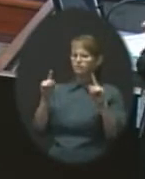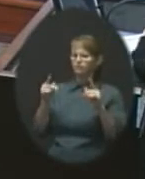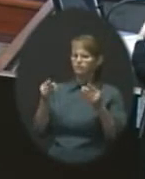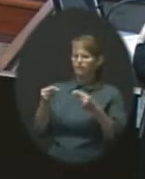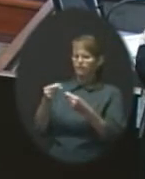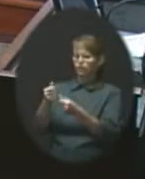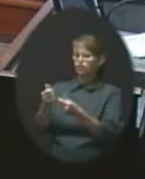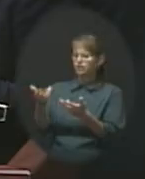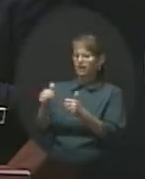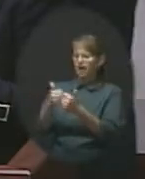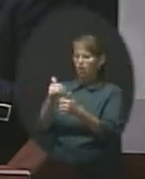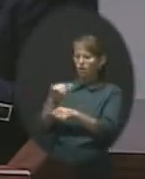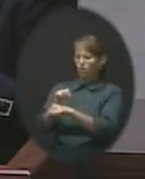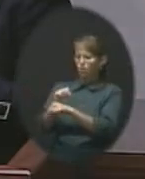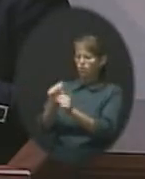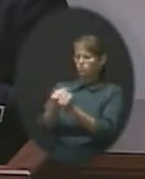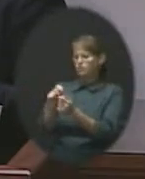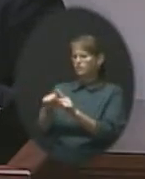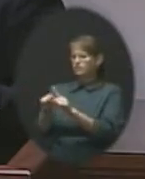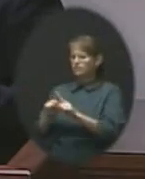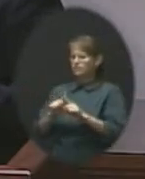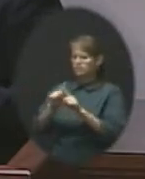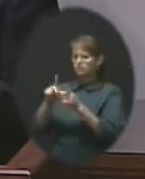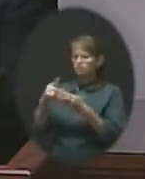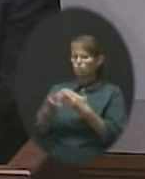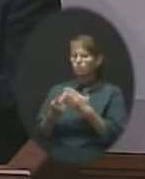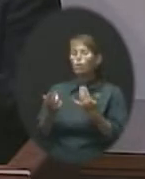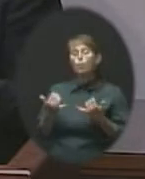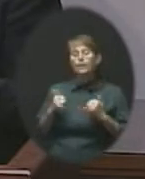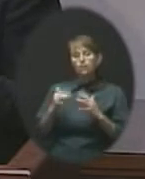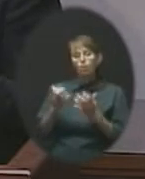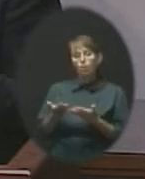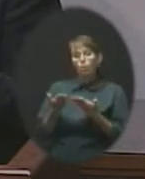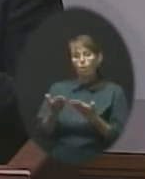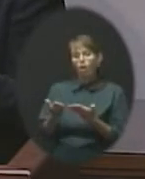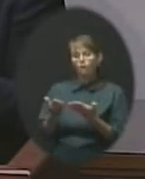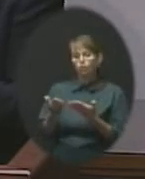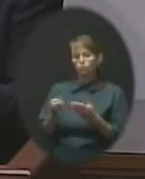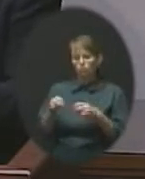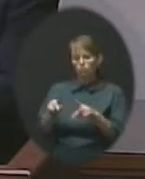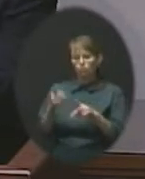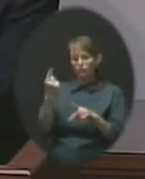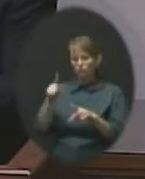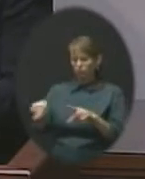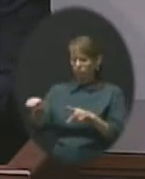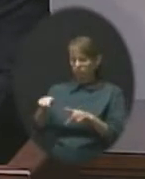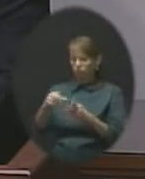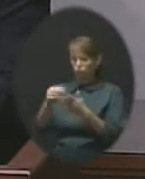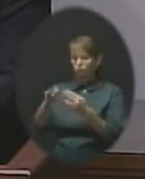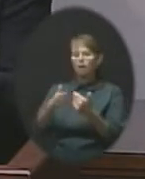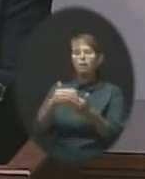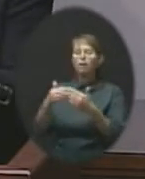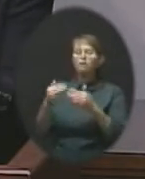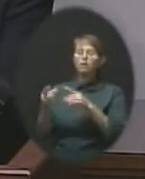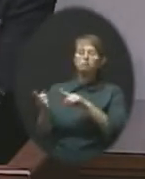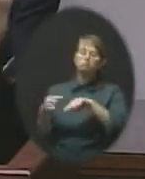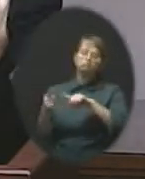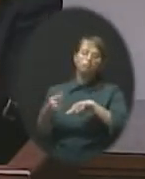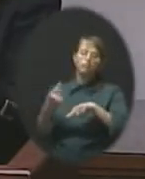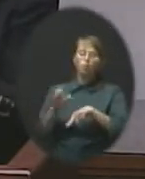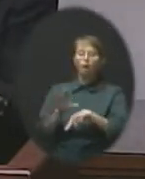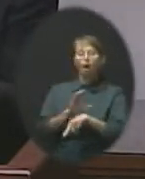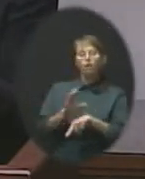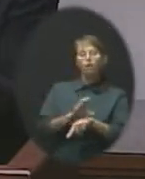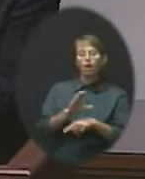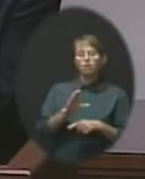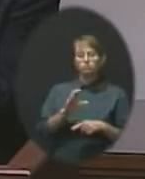programs. We want to still offer the opportunity for these students, whether they're coming in to do some online coursework and get a little support